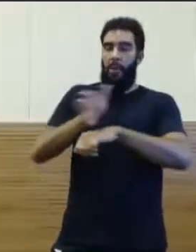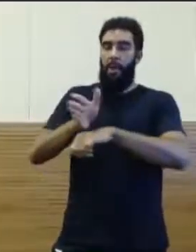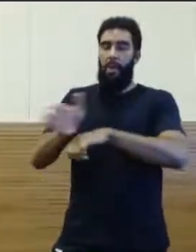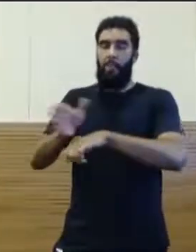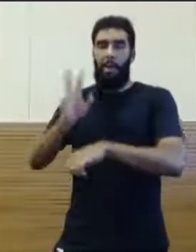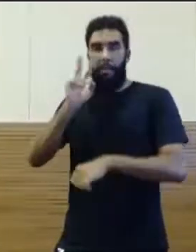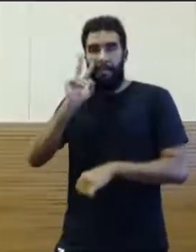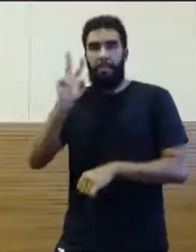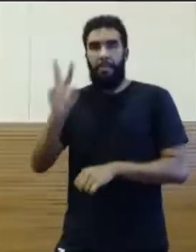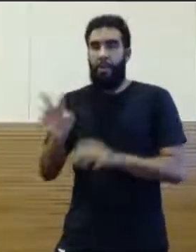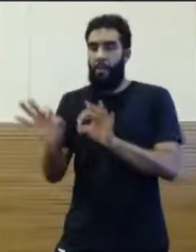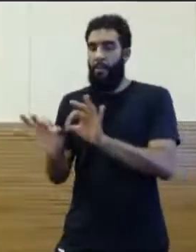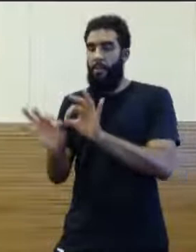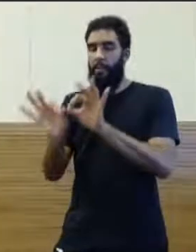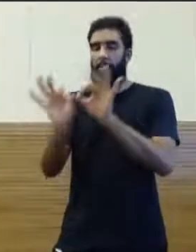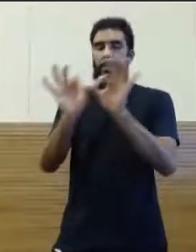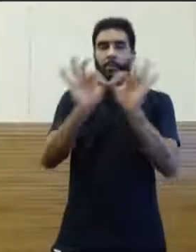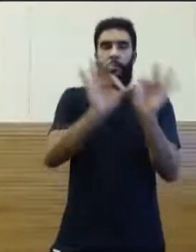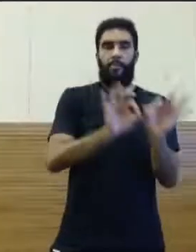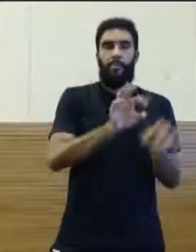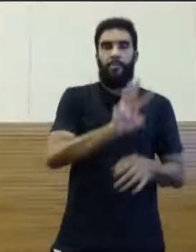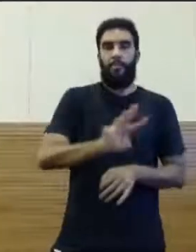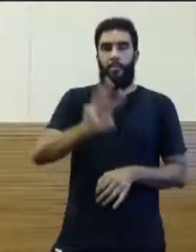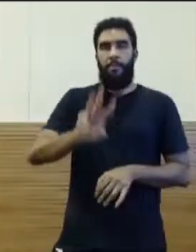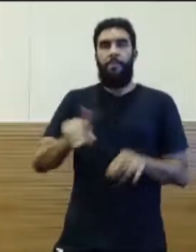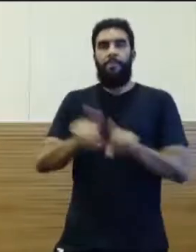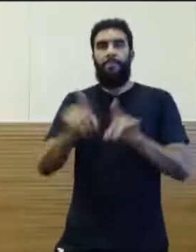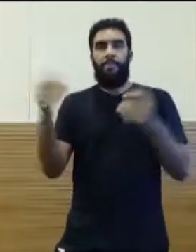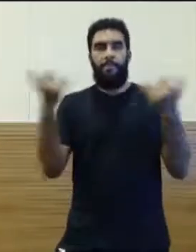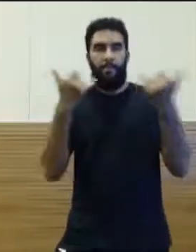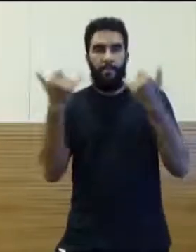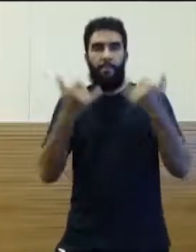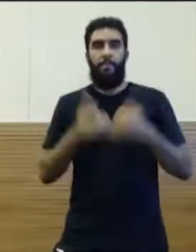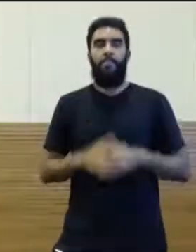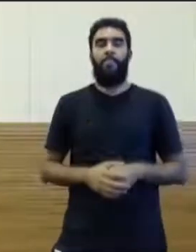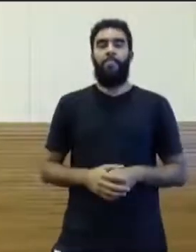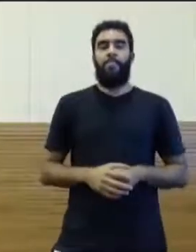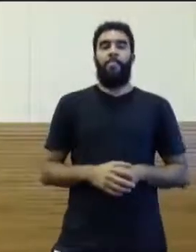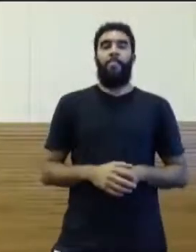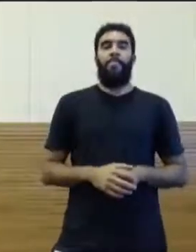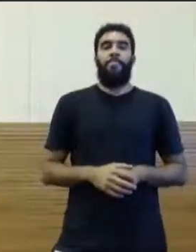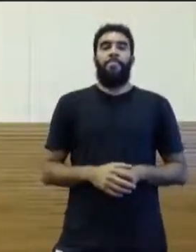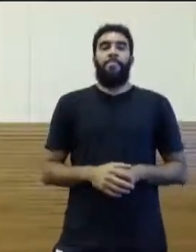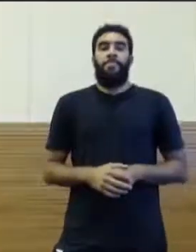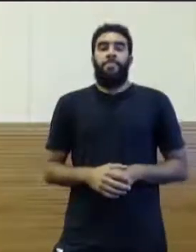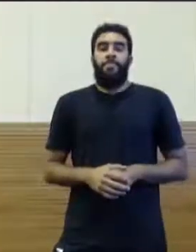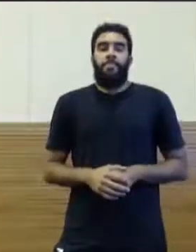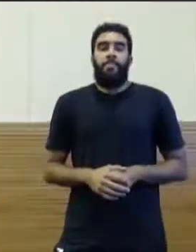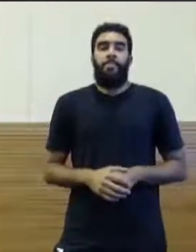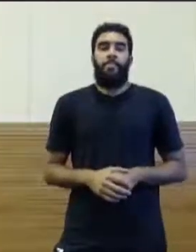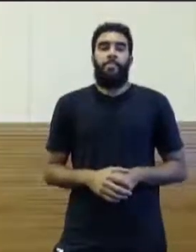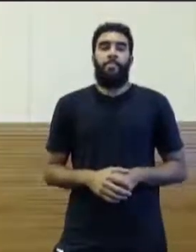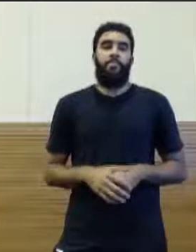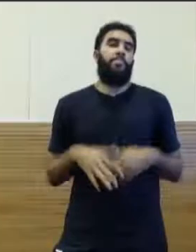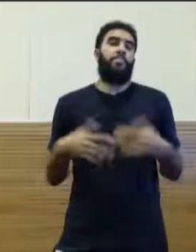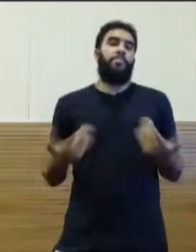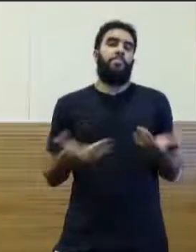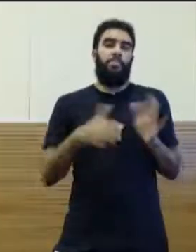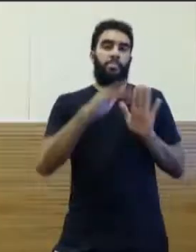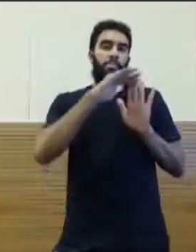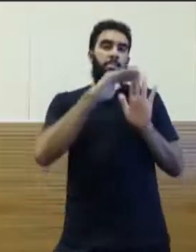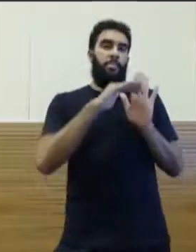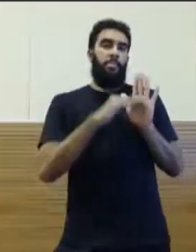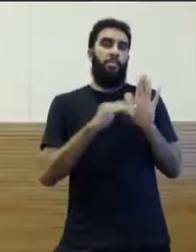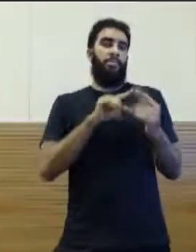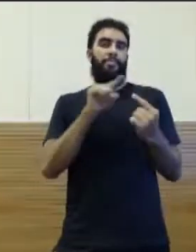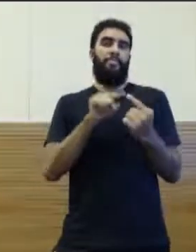population can have access to this site and these dietary guidelines. So